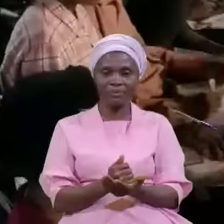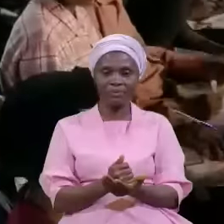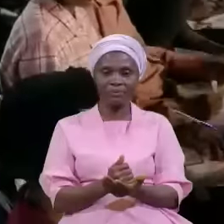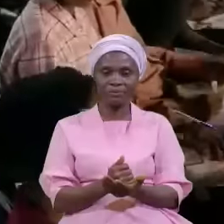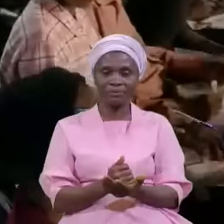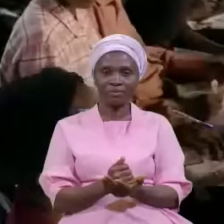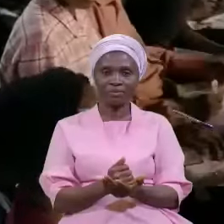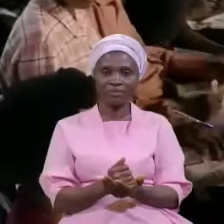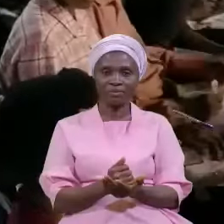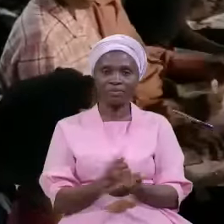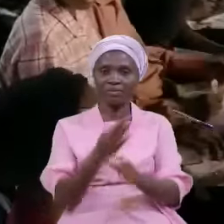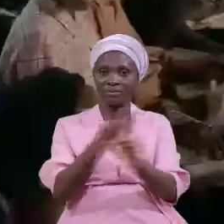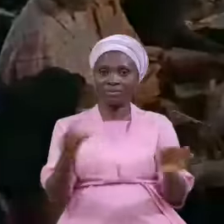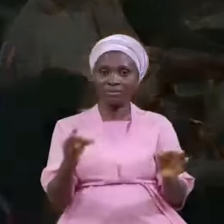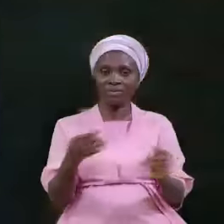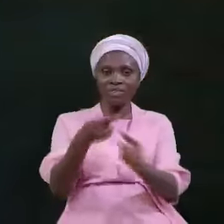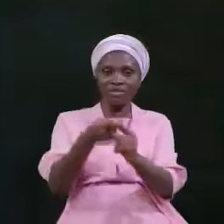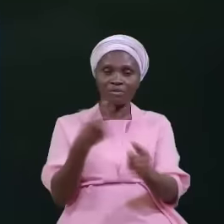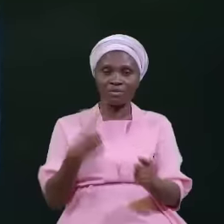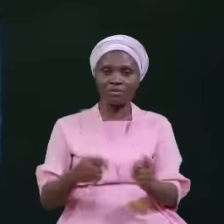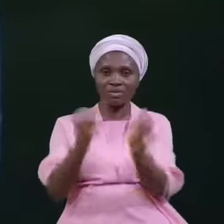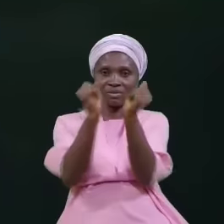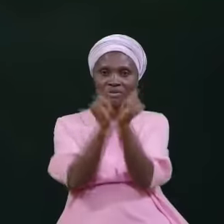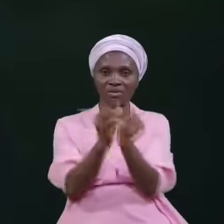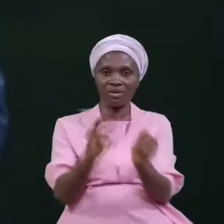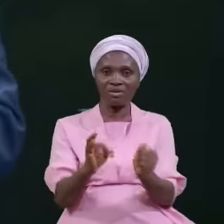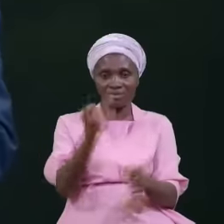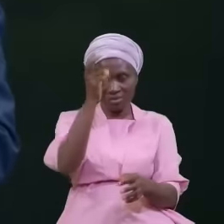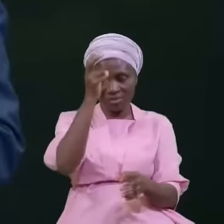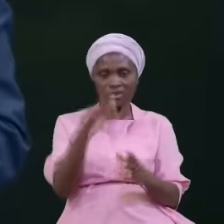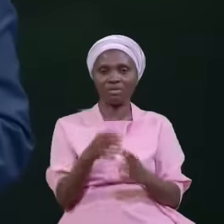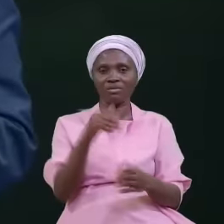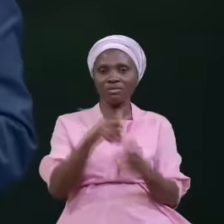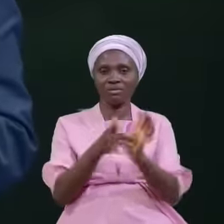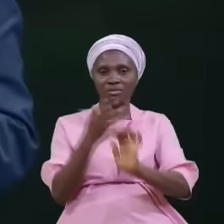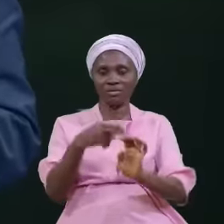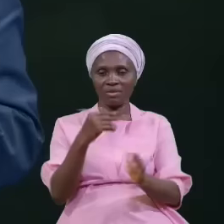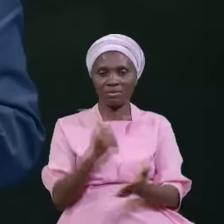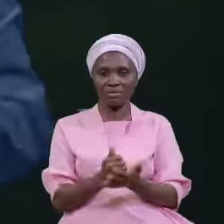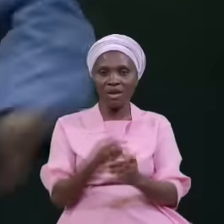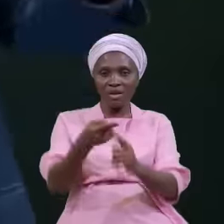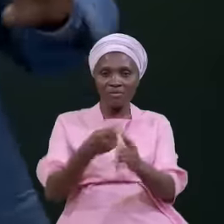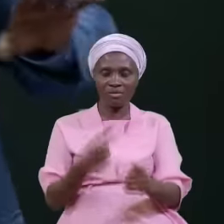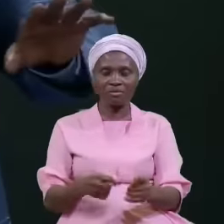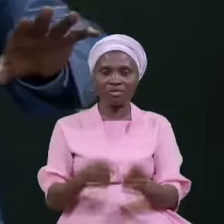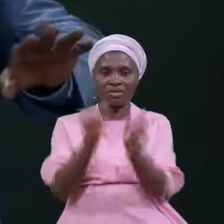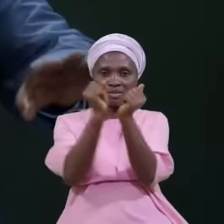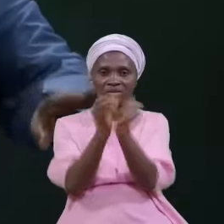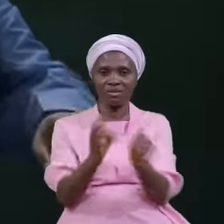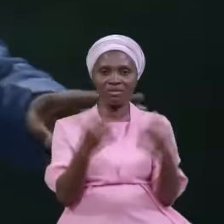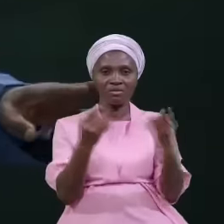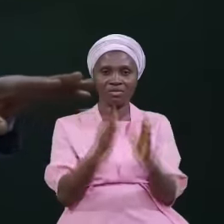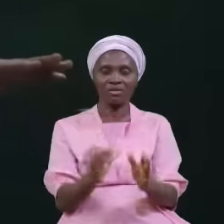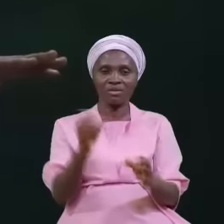Freedom from the slavery of Satan, from the slavery of sinners, and from the